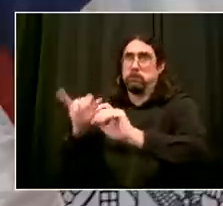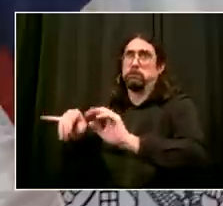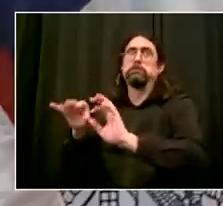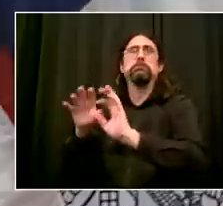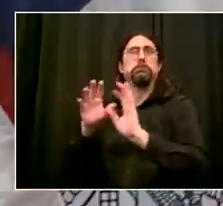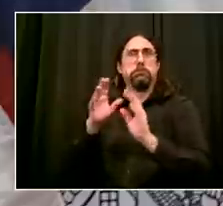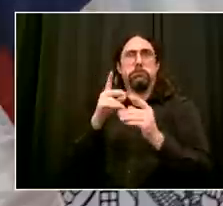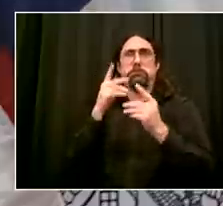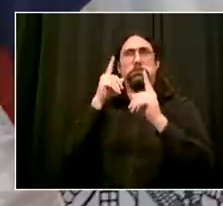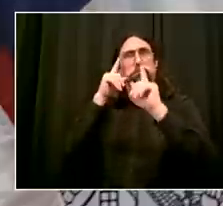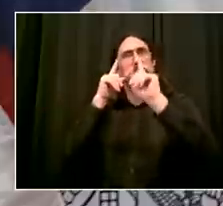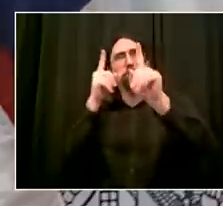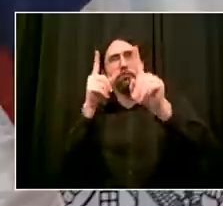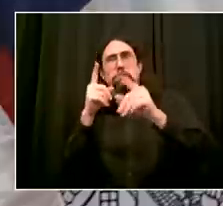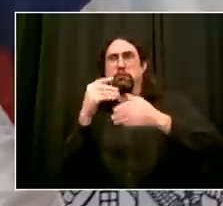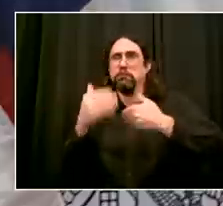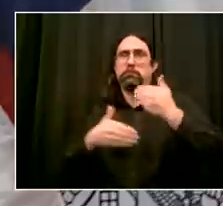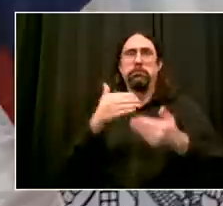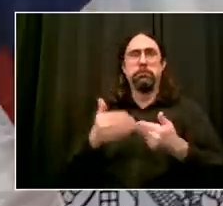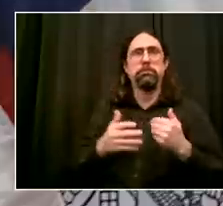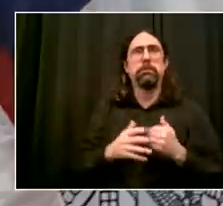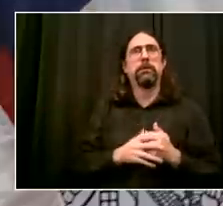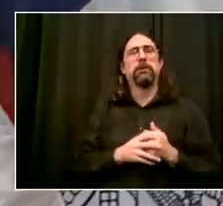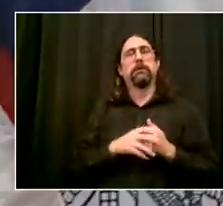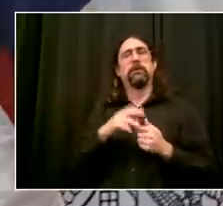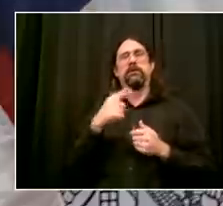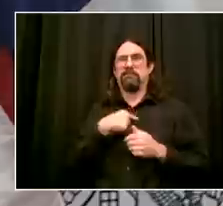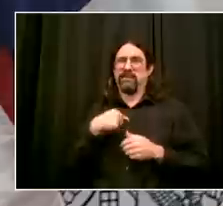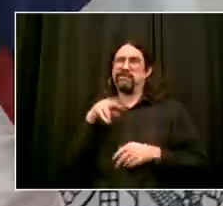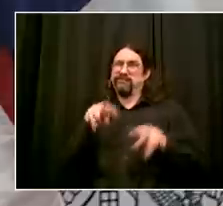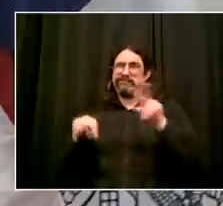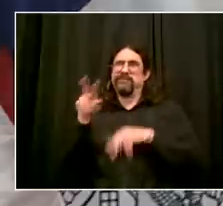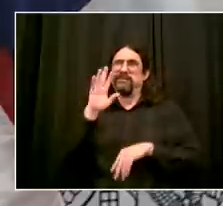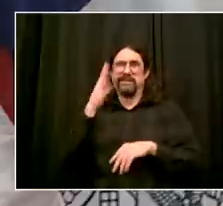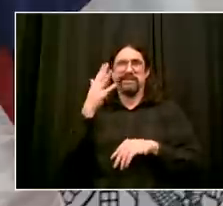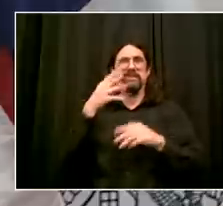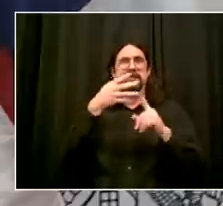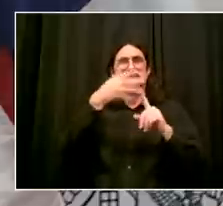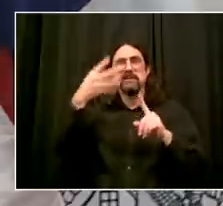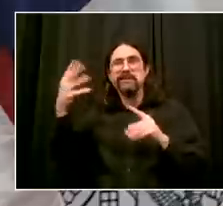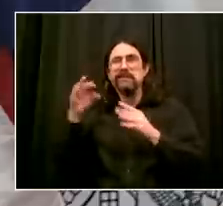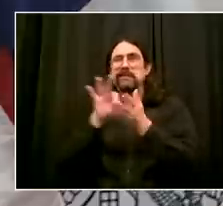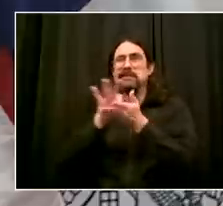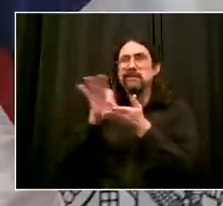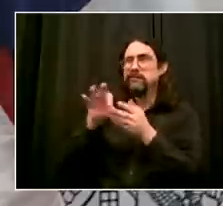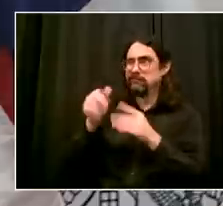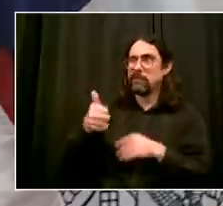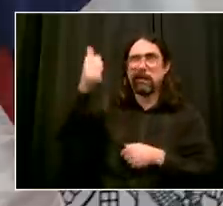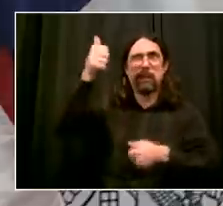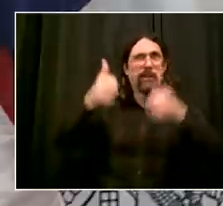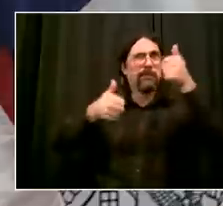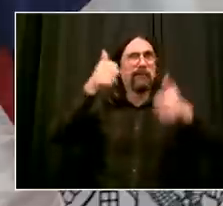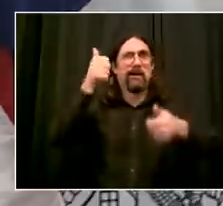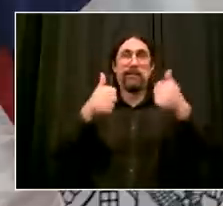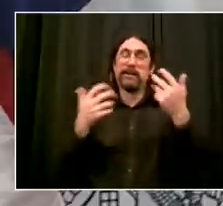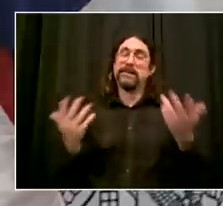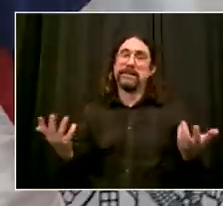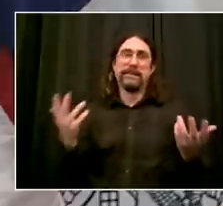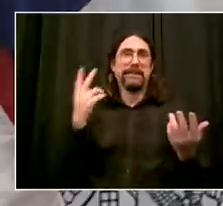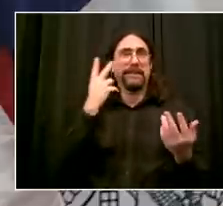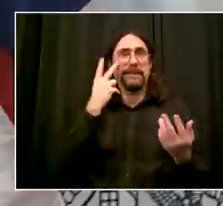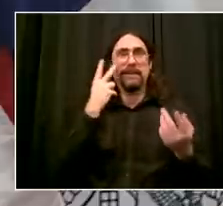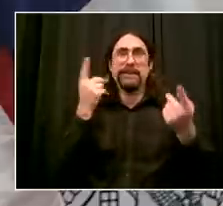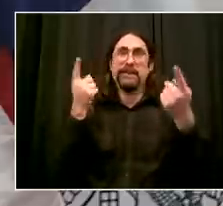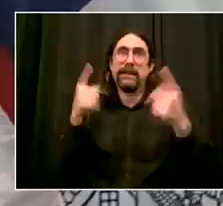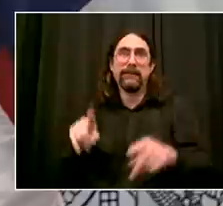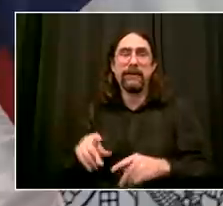tell you exactly how and when, but I, you know, expect more to come. And again, if I know, I don't even have to say if, I